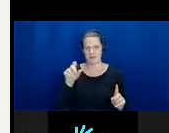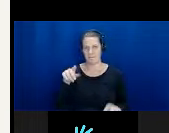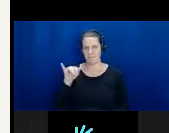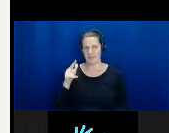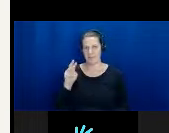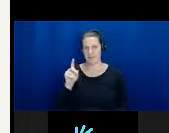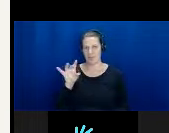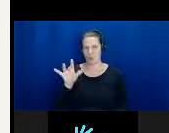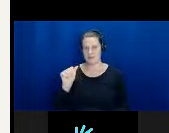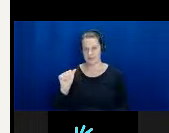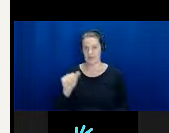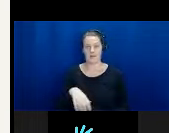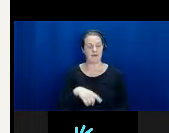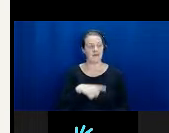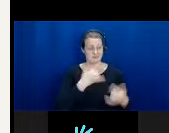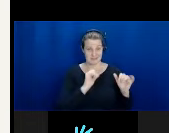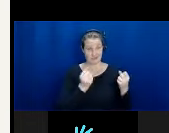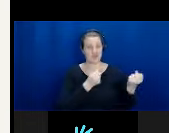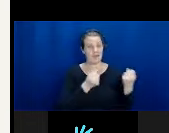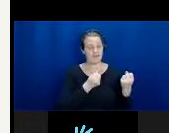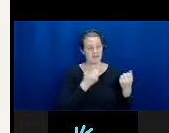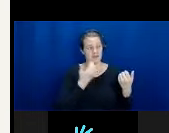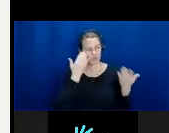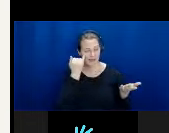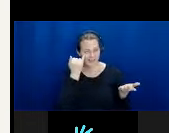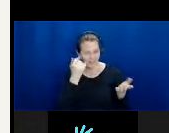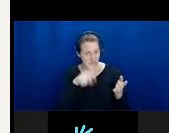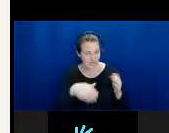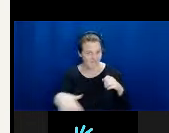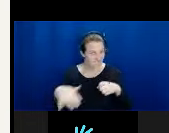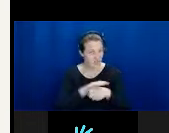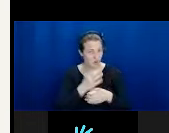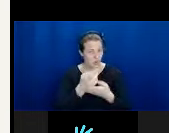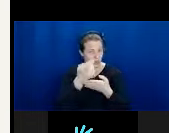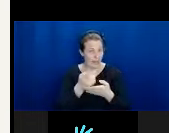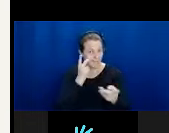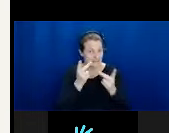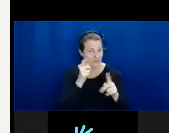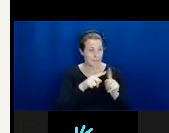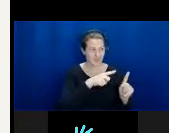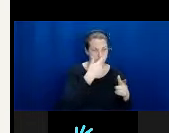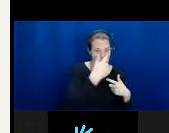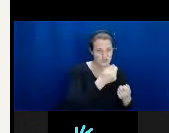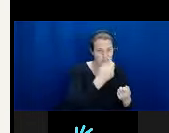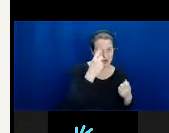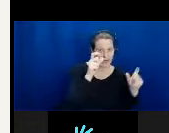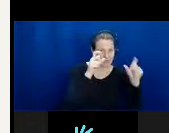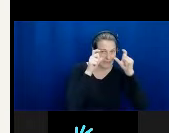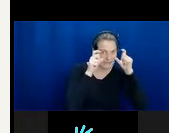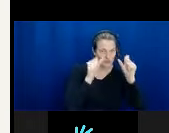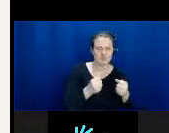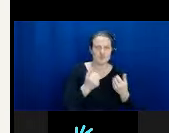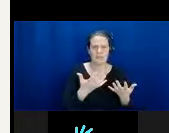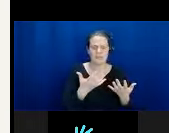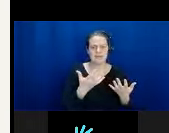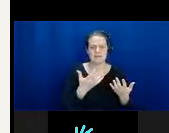working, not sure if they need an entire rehab visit, but is interested in glasses. Do you have a recommendation for what color tint